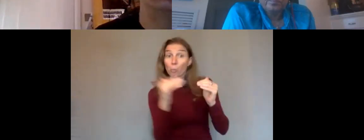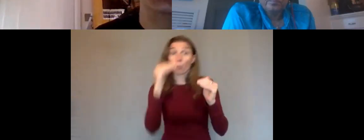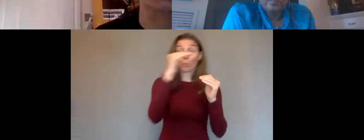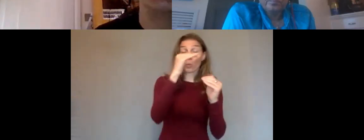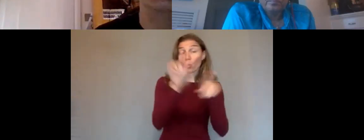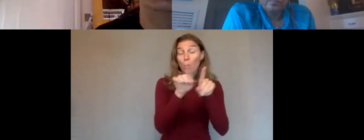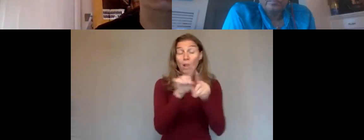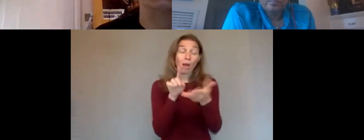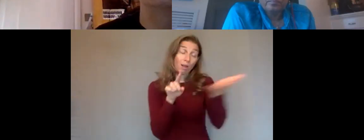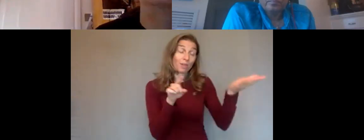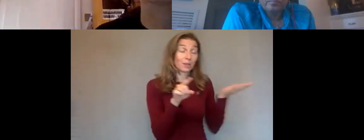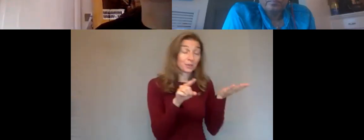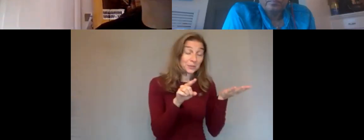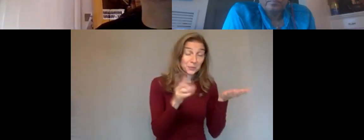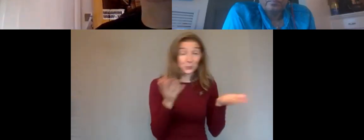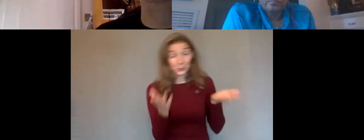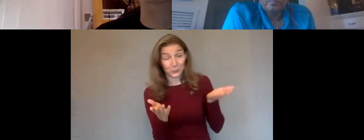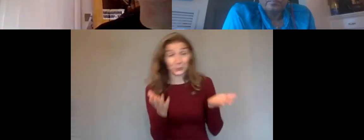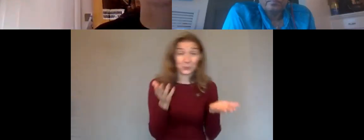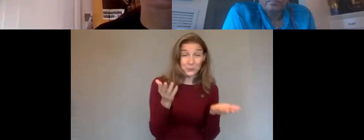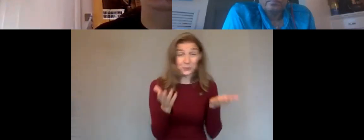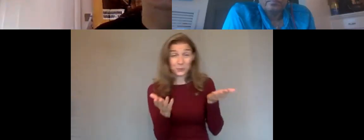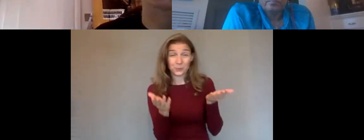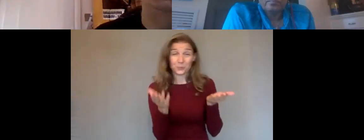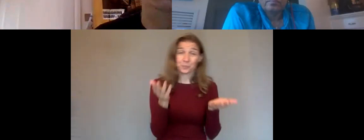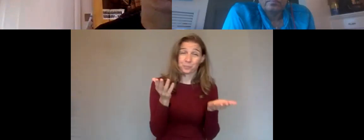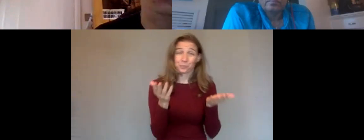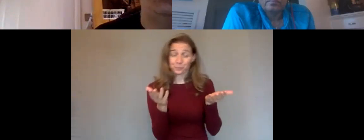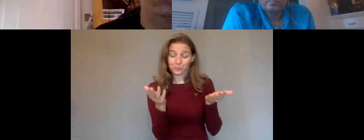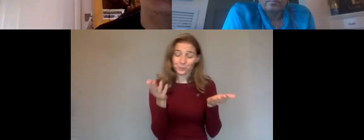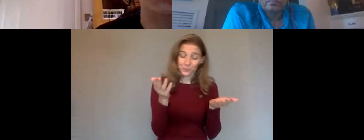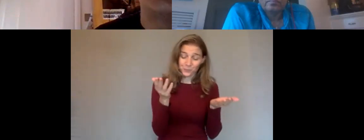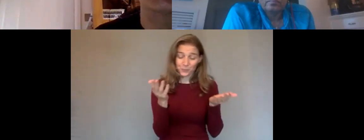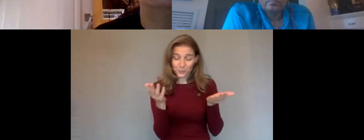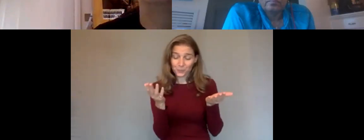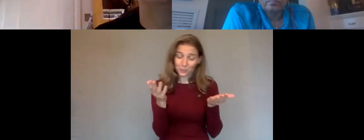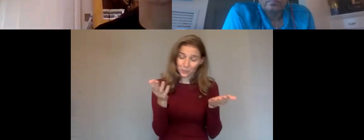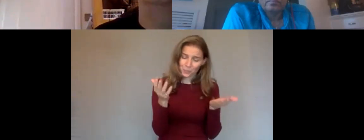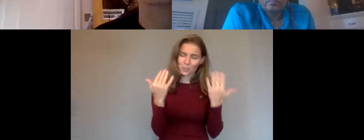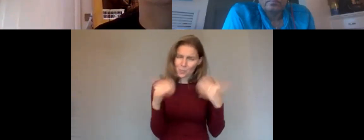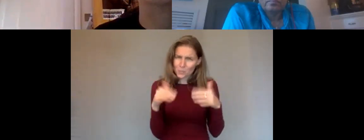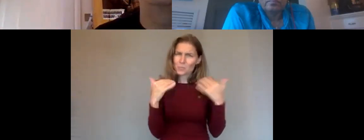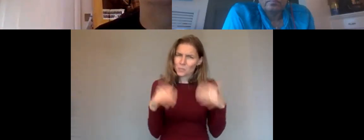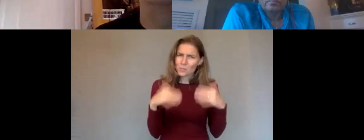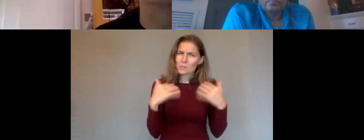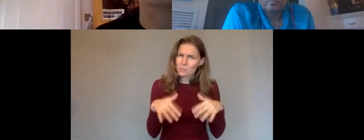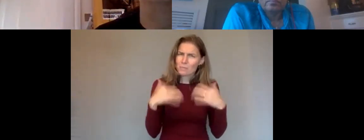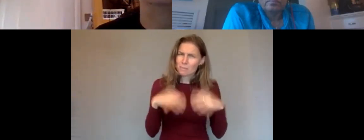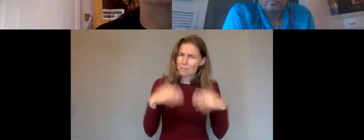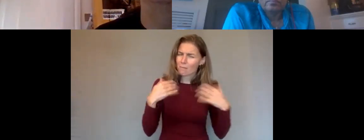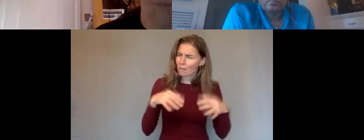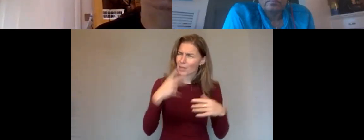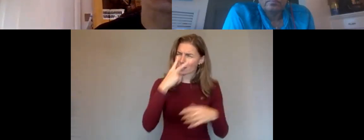as everybody else. So it's begun to really make us think about the power